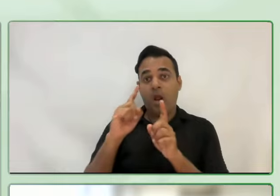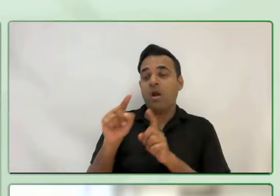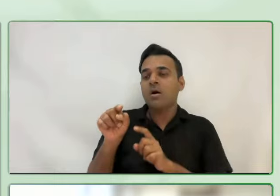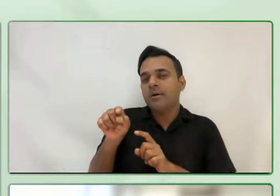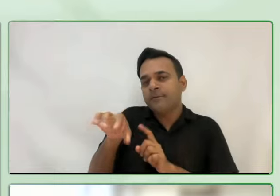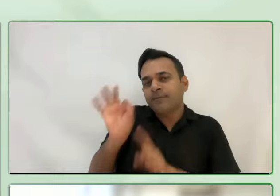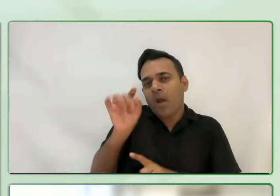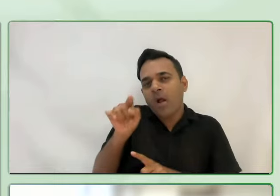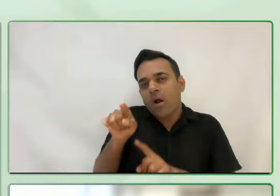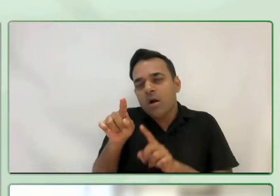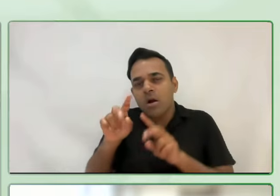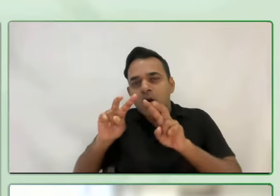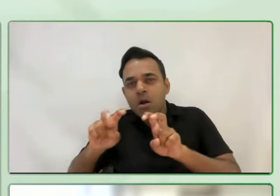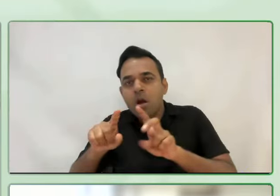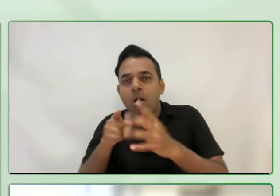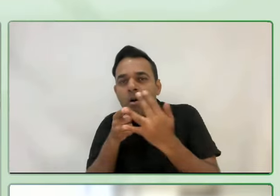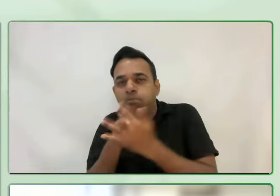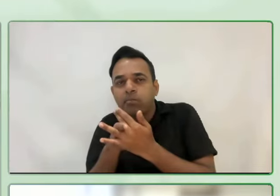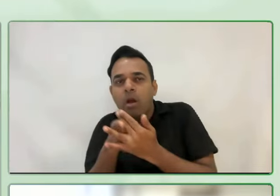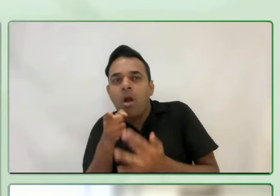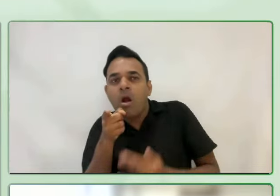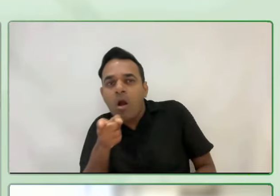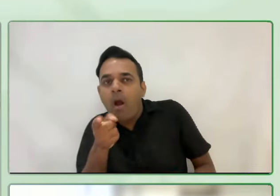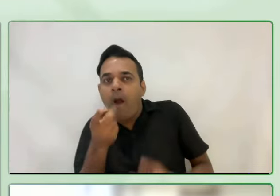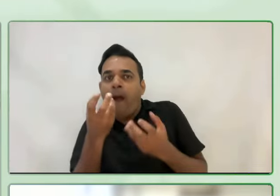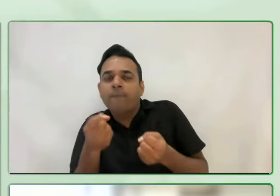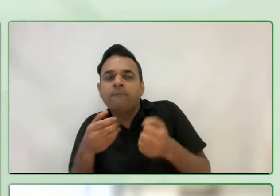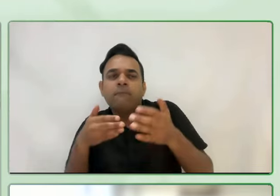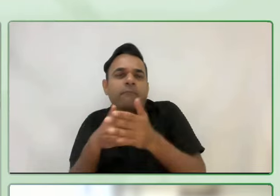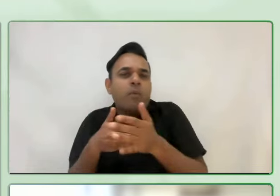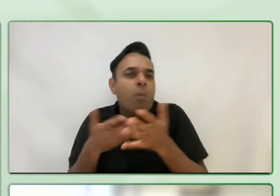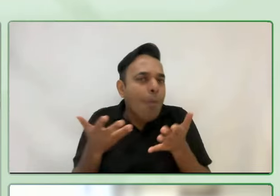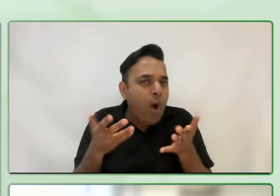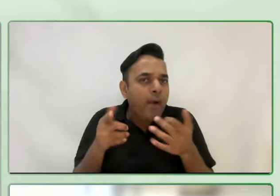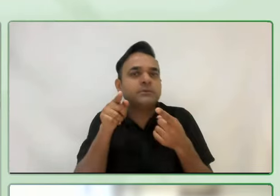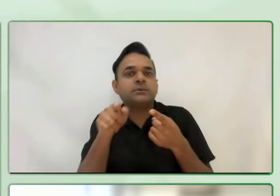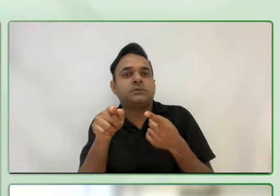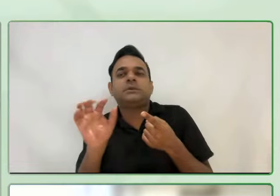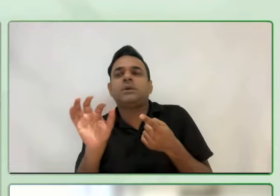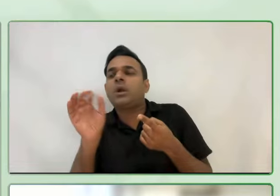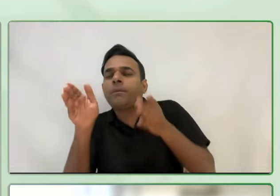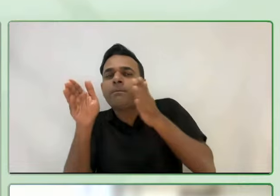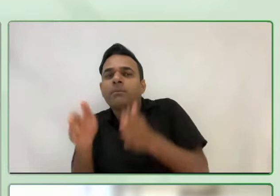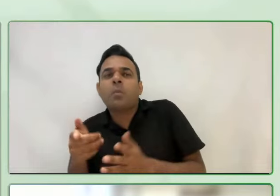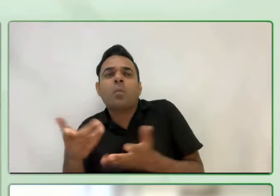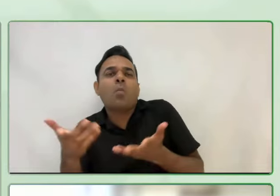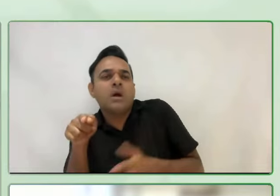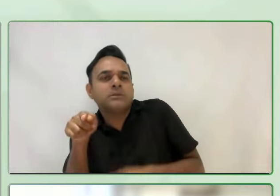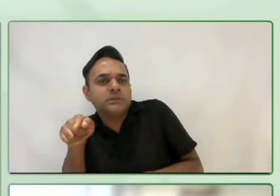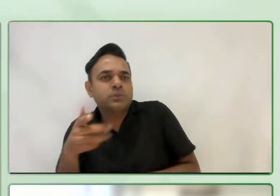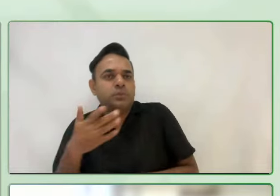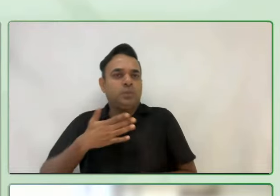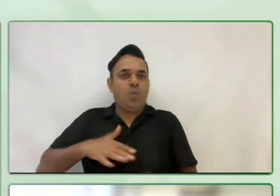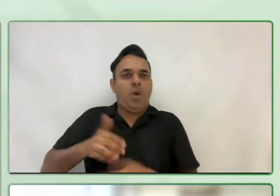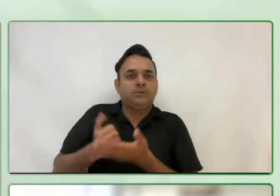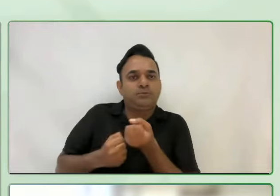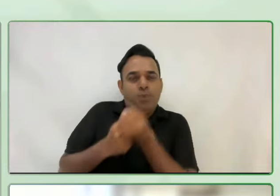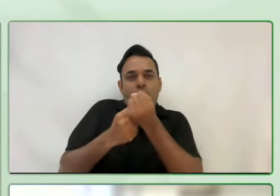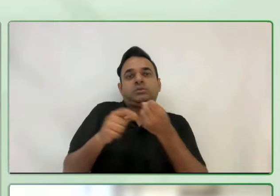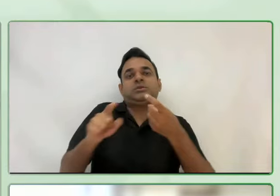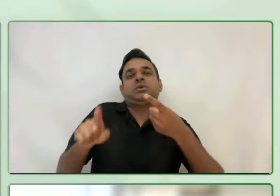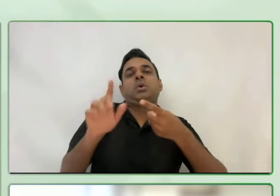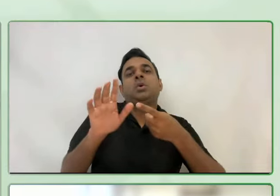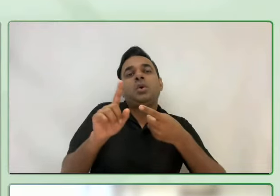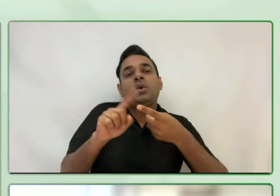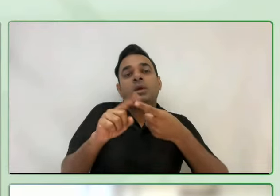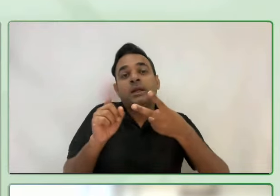implement the program from start to finish, coordination with all the internal stakeholders, external providers, that's around,